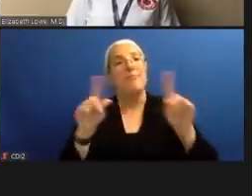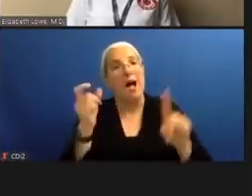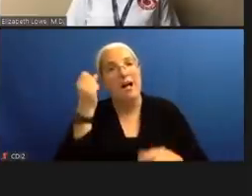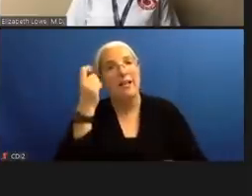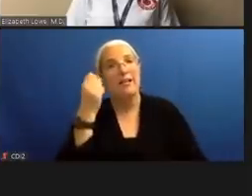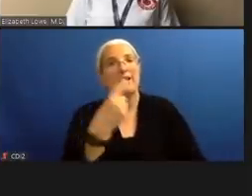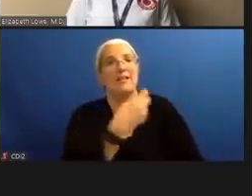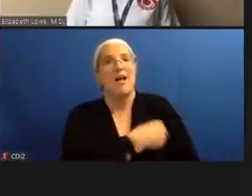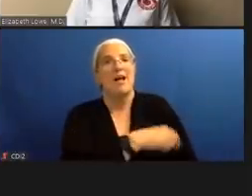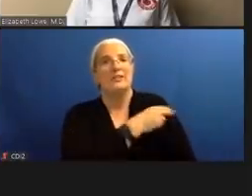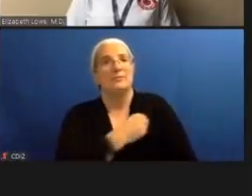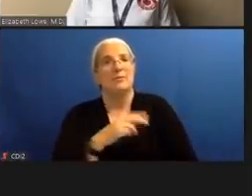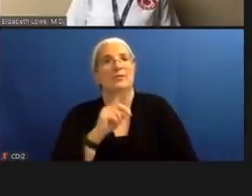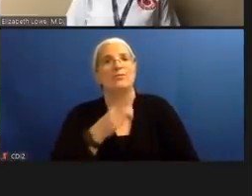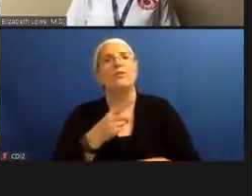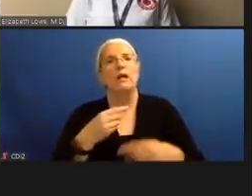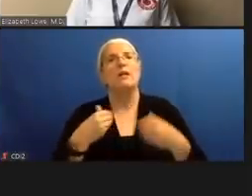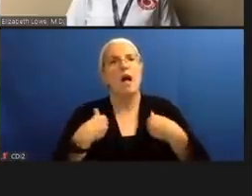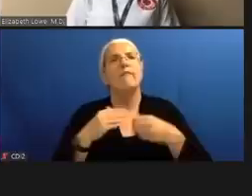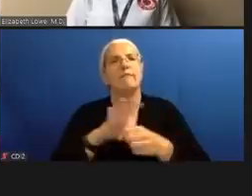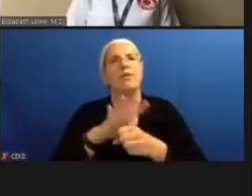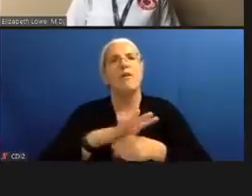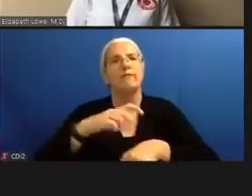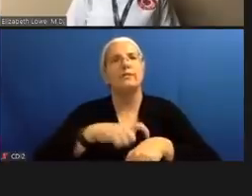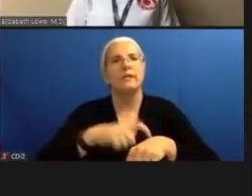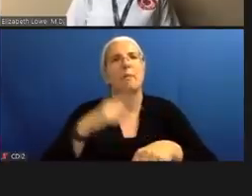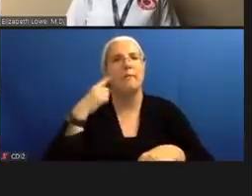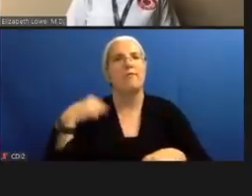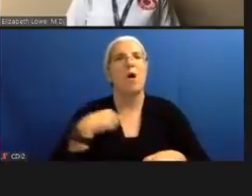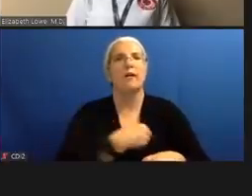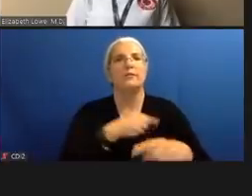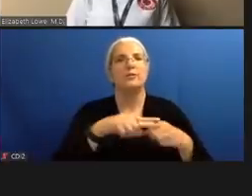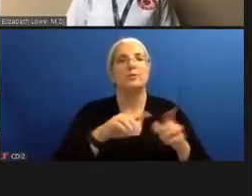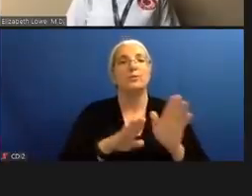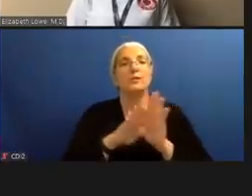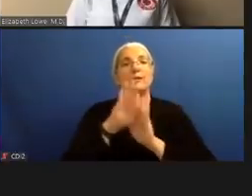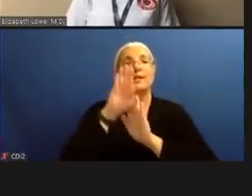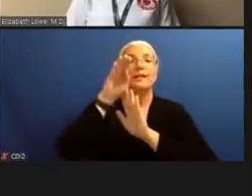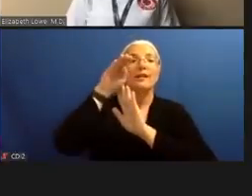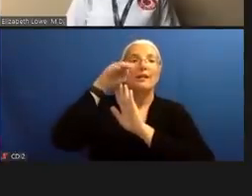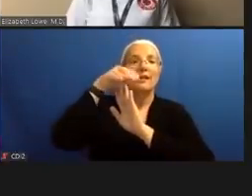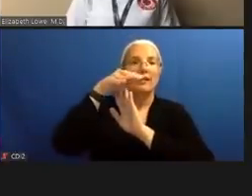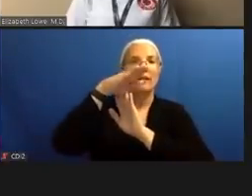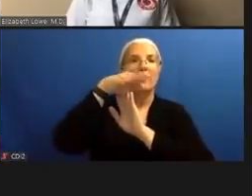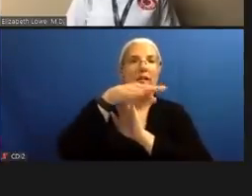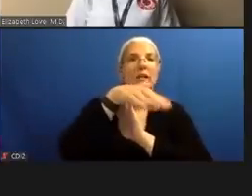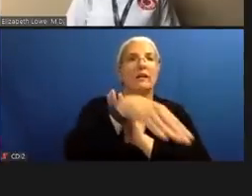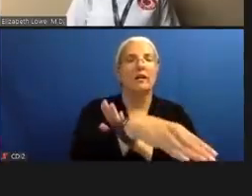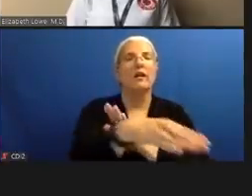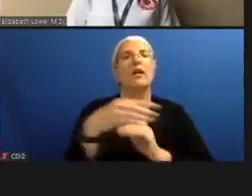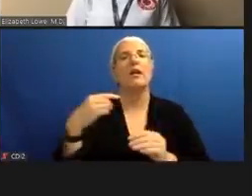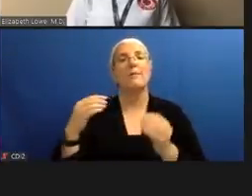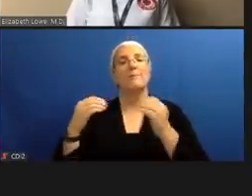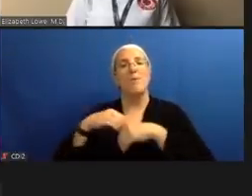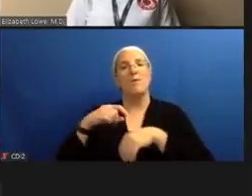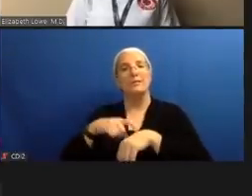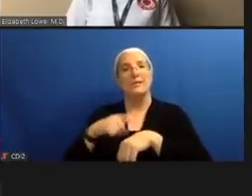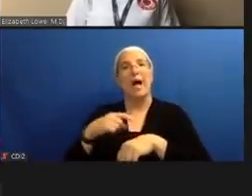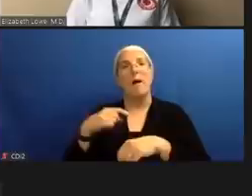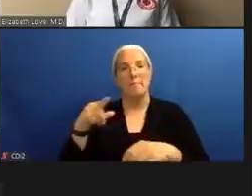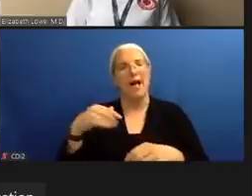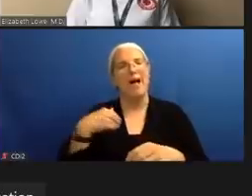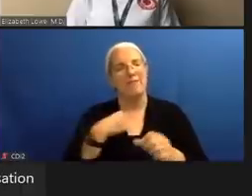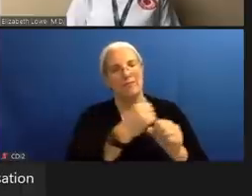for surge. And I think hopefully this conversation illustrates how great our hospitals are and how great our